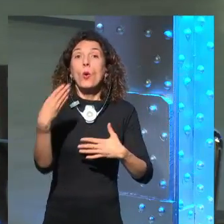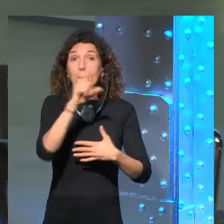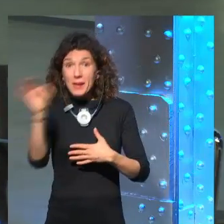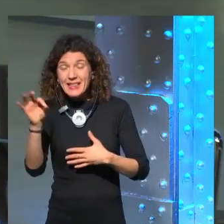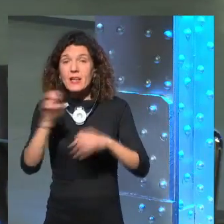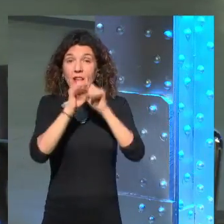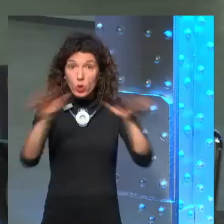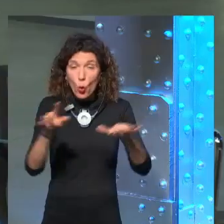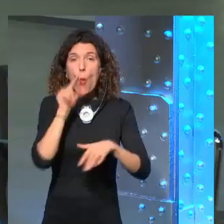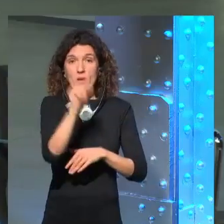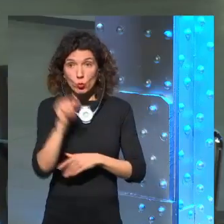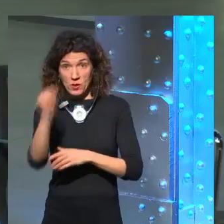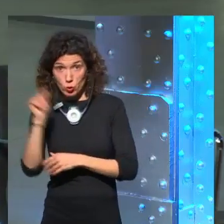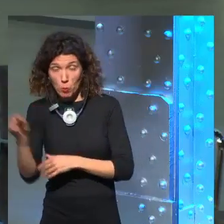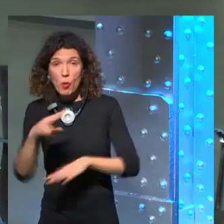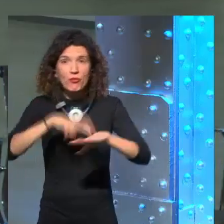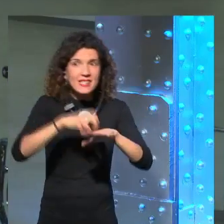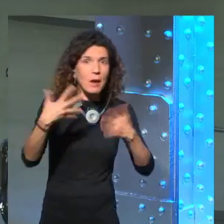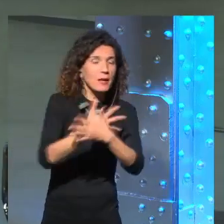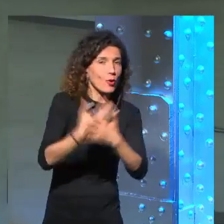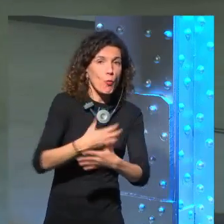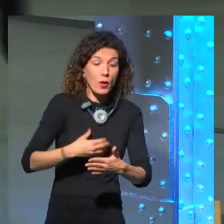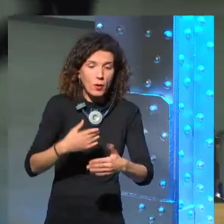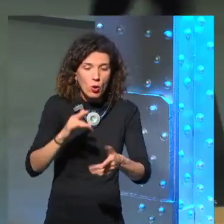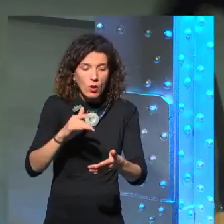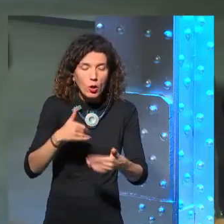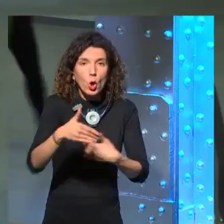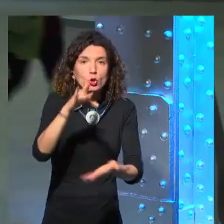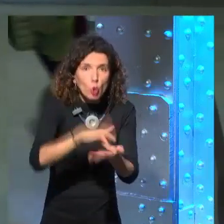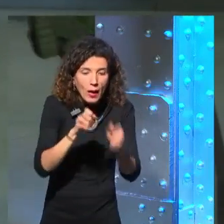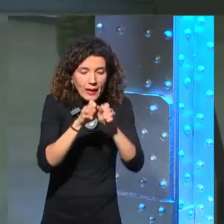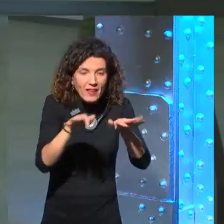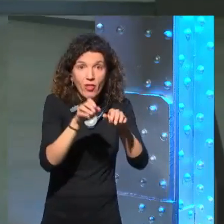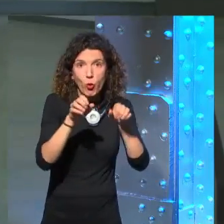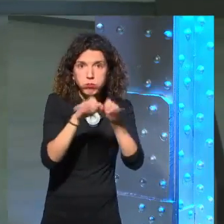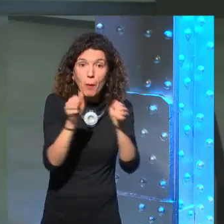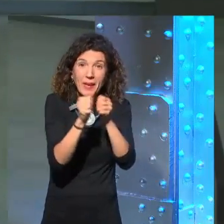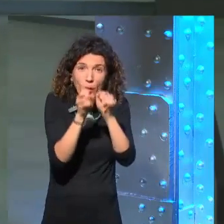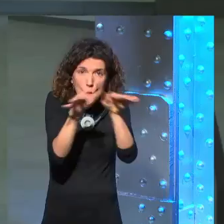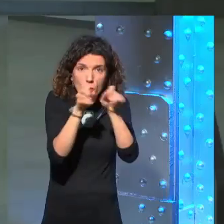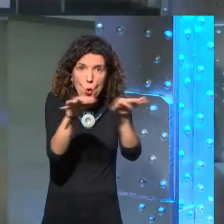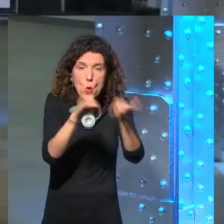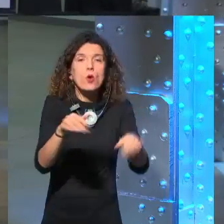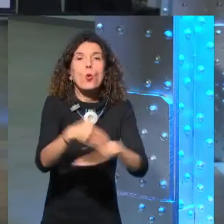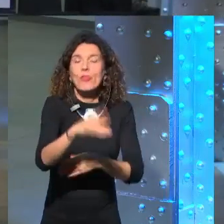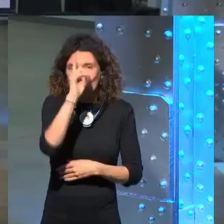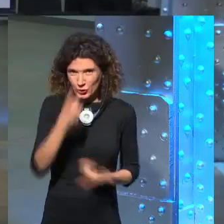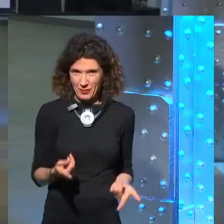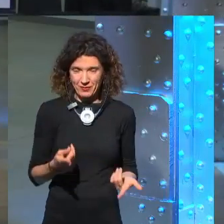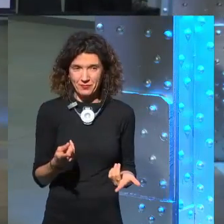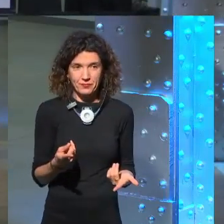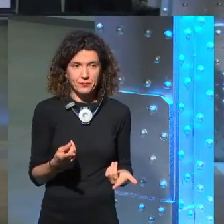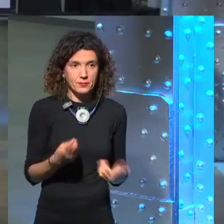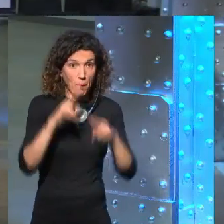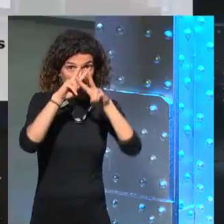physics says there's no way to know when it's going to do that. Now, actually, you can write these. If you look on Amazon, you've got wonderful reviews.